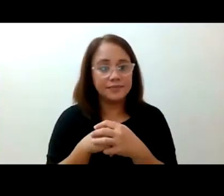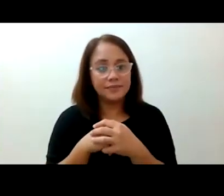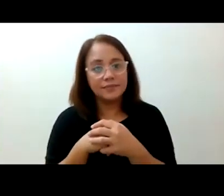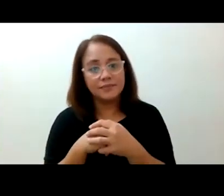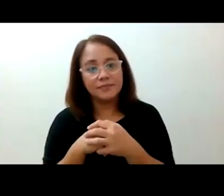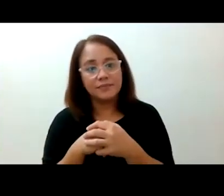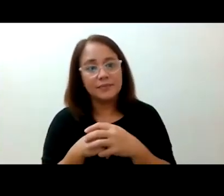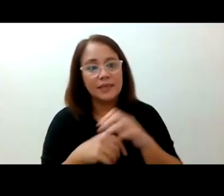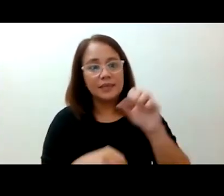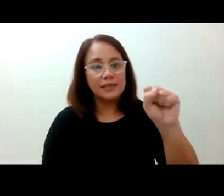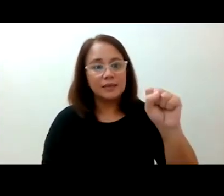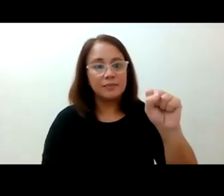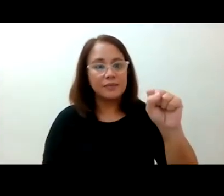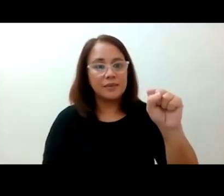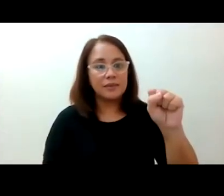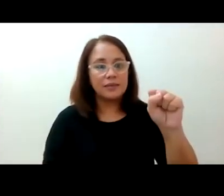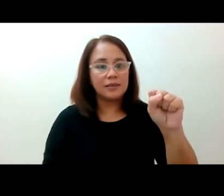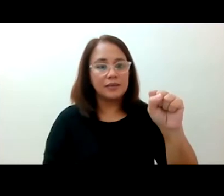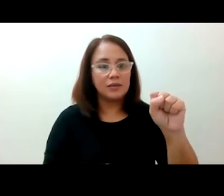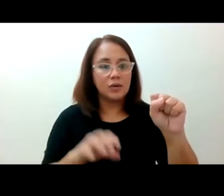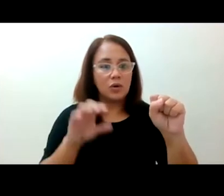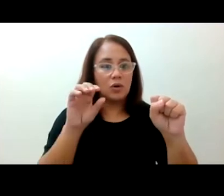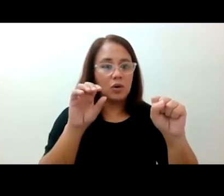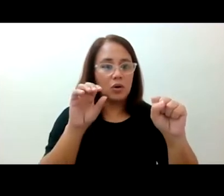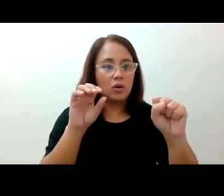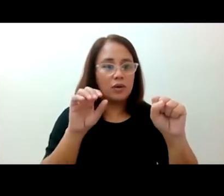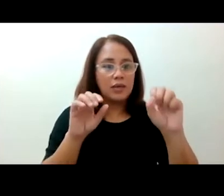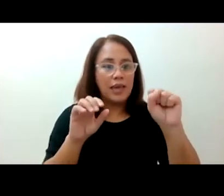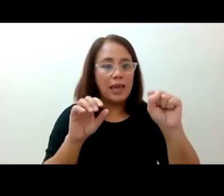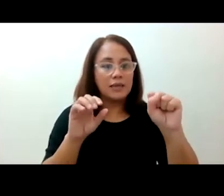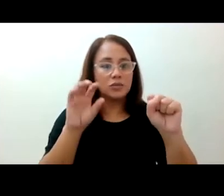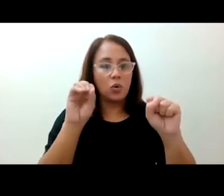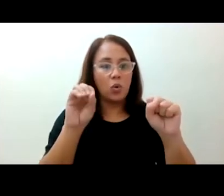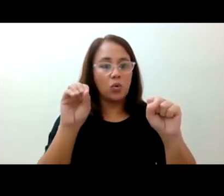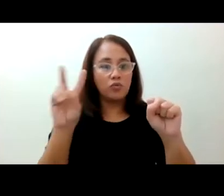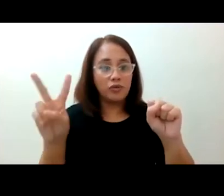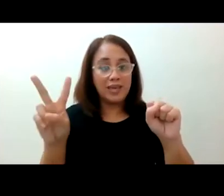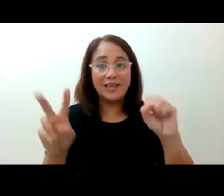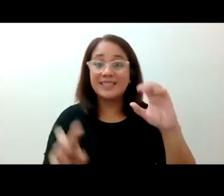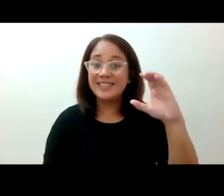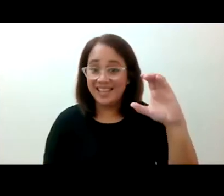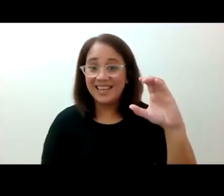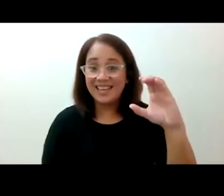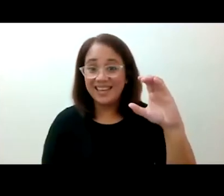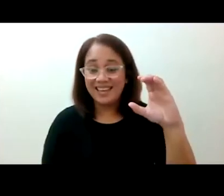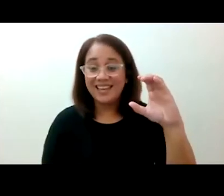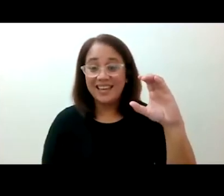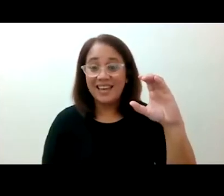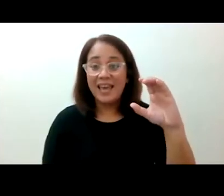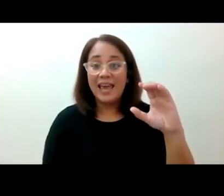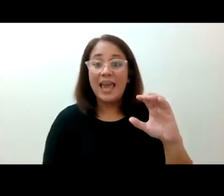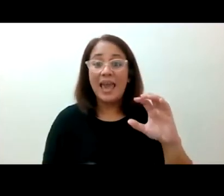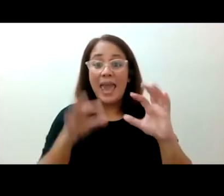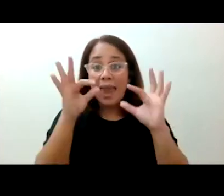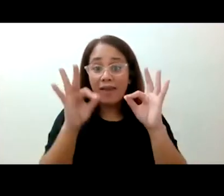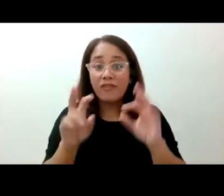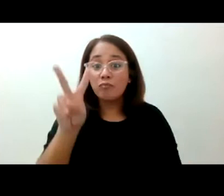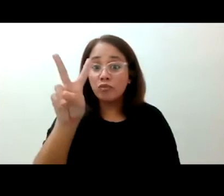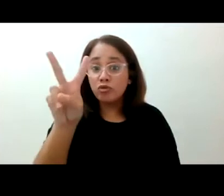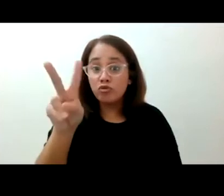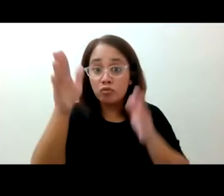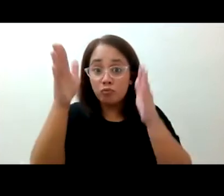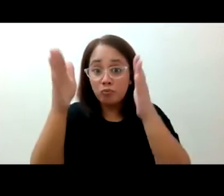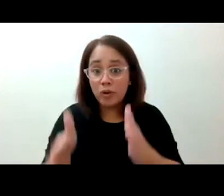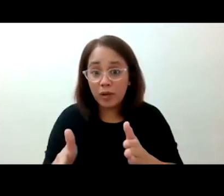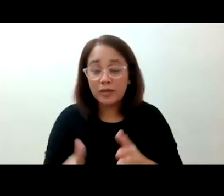subject, person, object, a thing is SOV, number C. And when you have two people as subject and